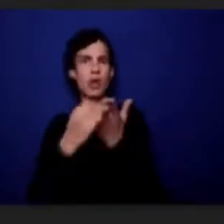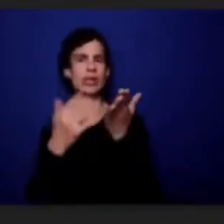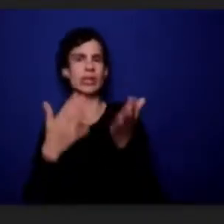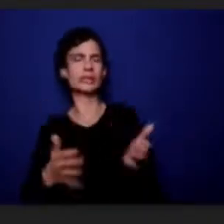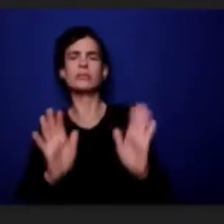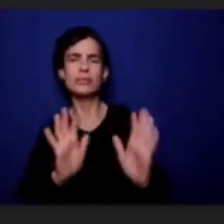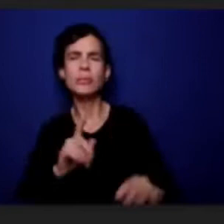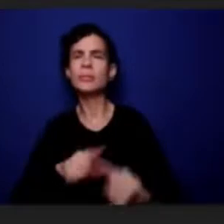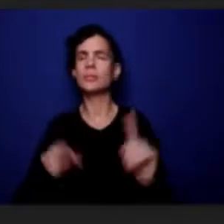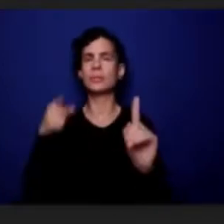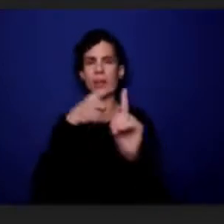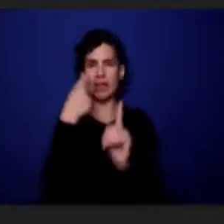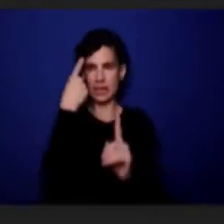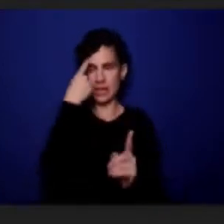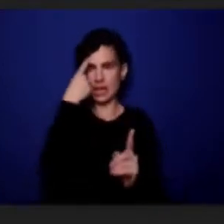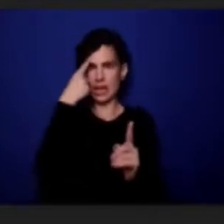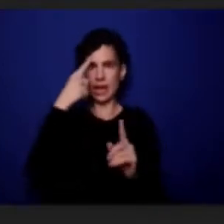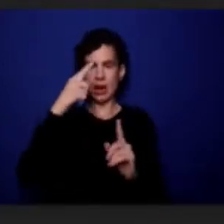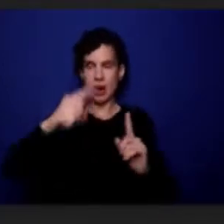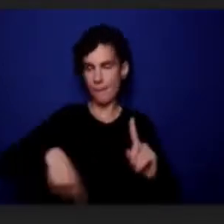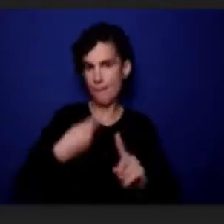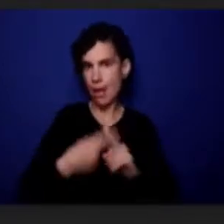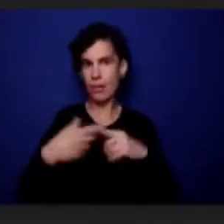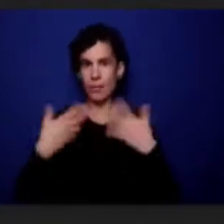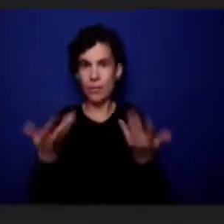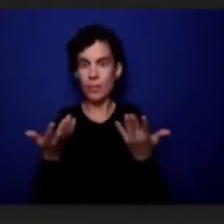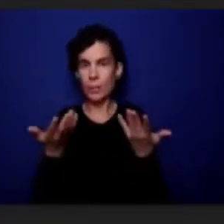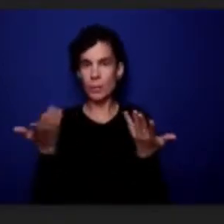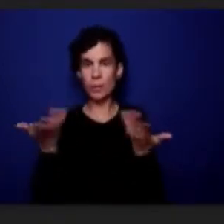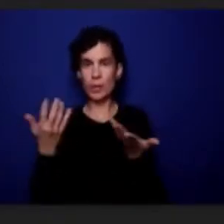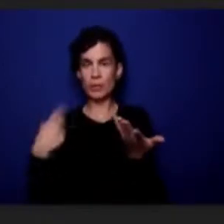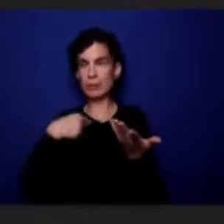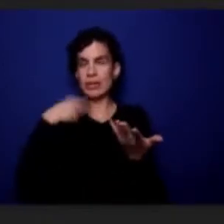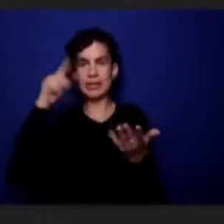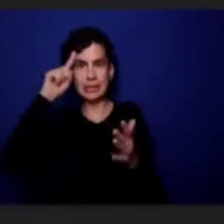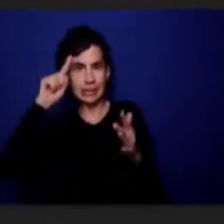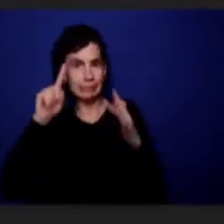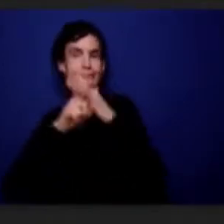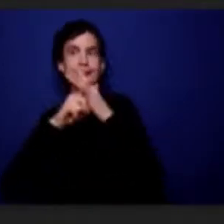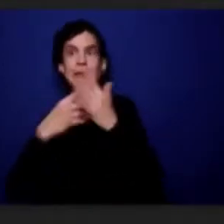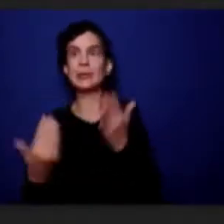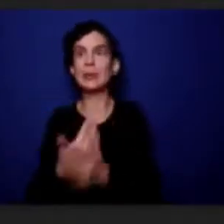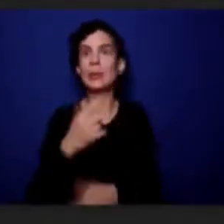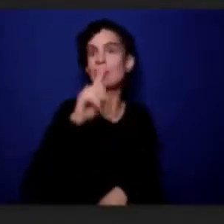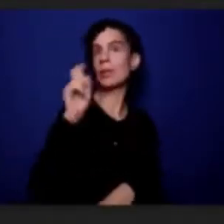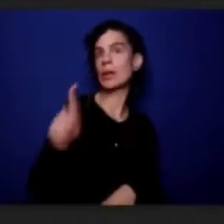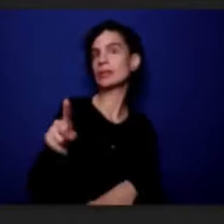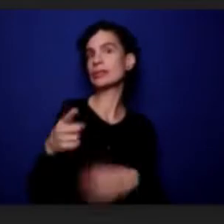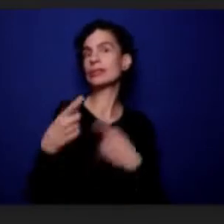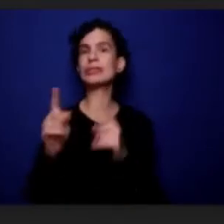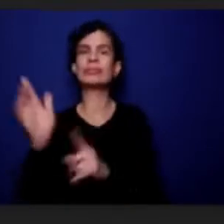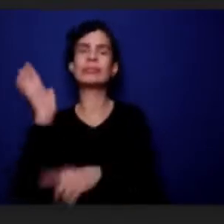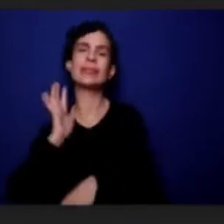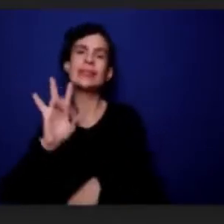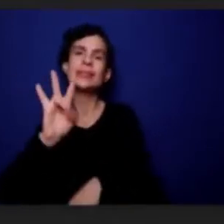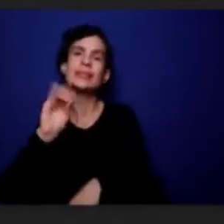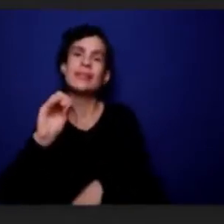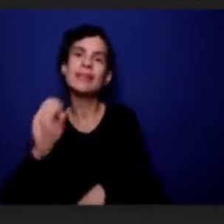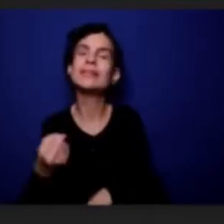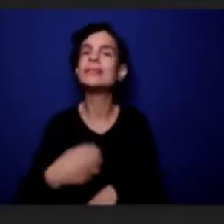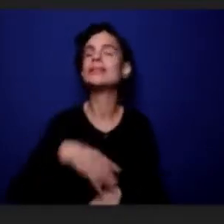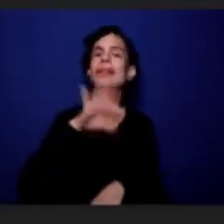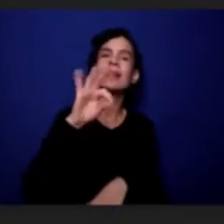context, like what, not necessarily applying today's context to the artists who are painting them, but